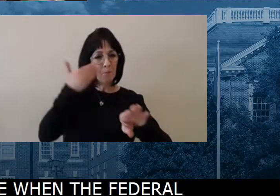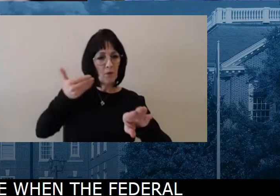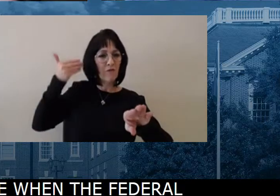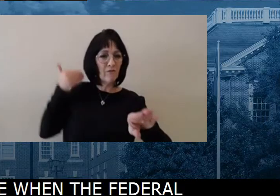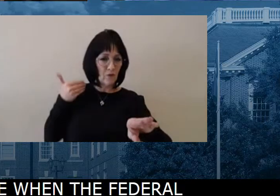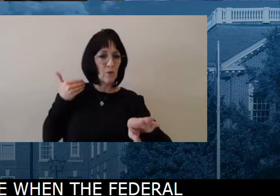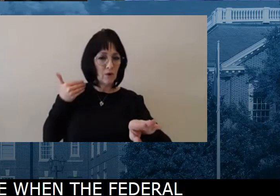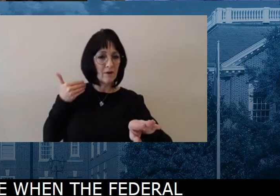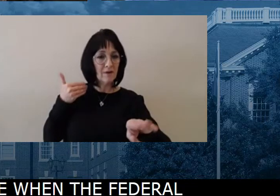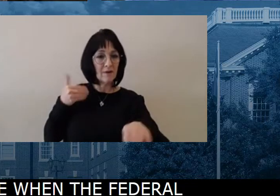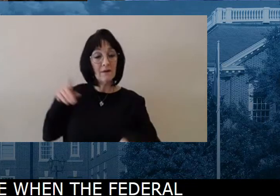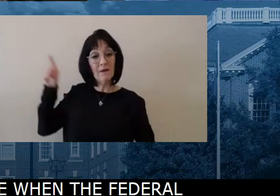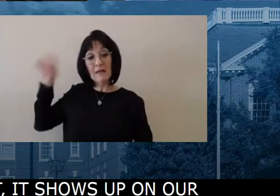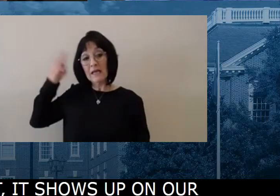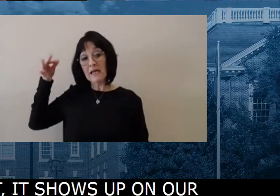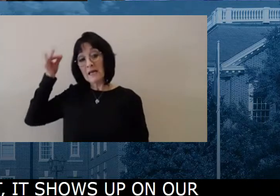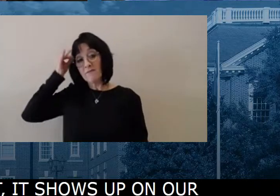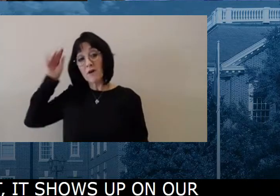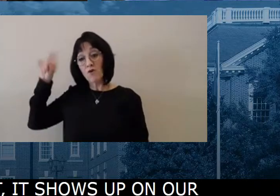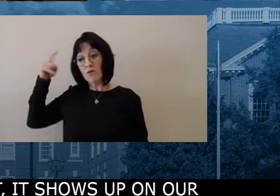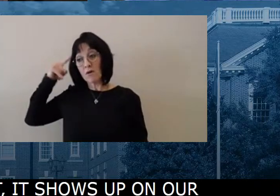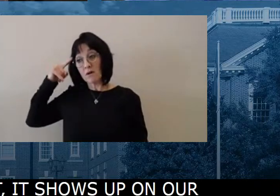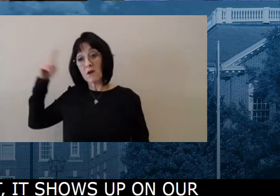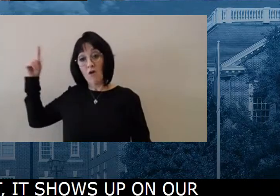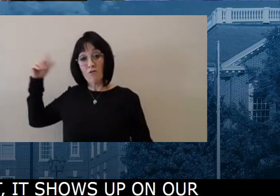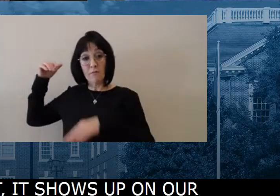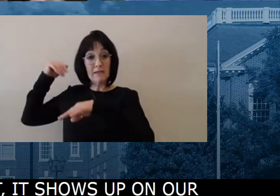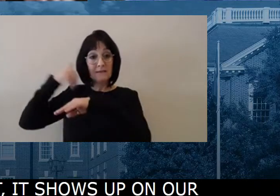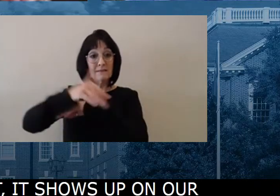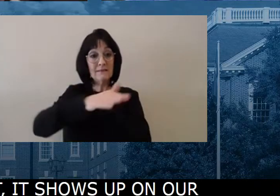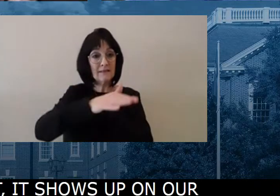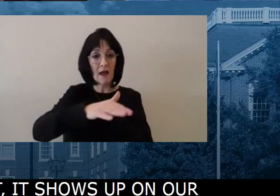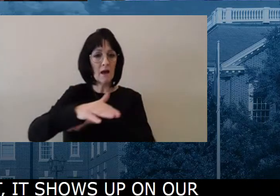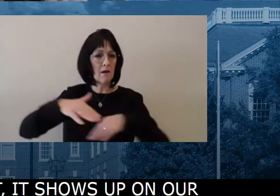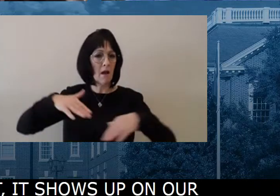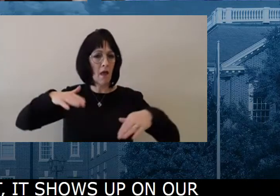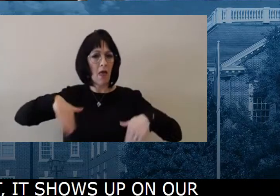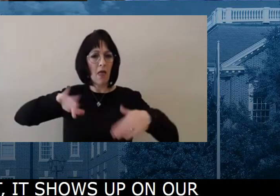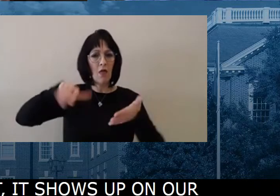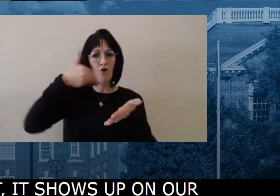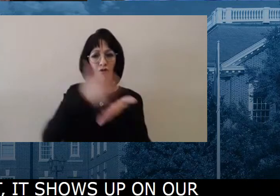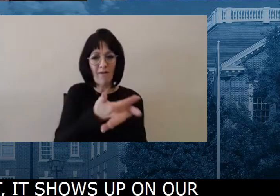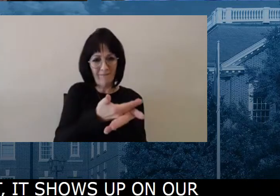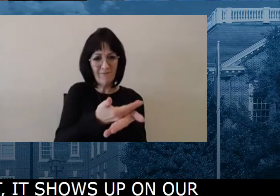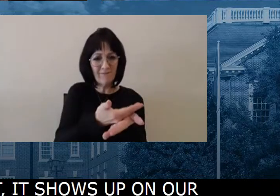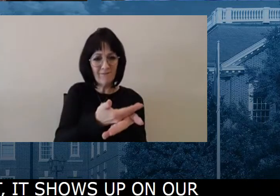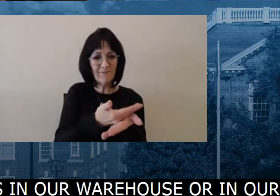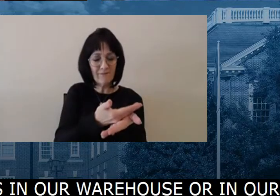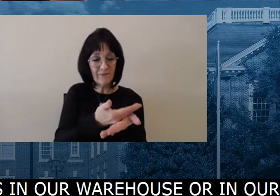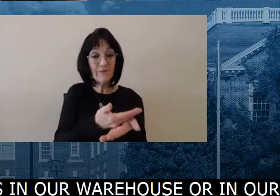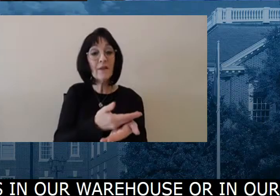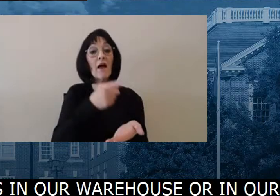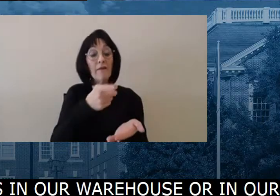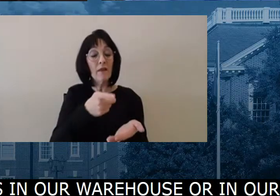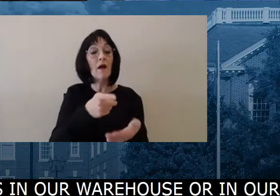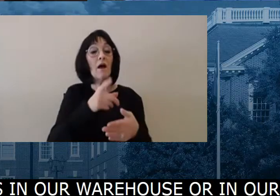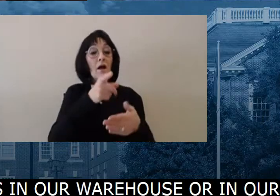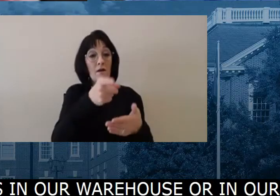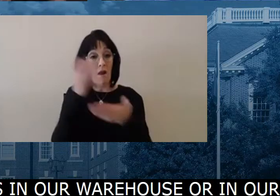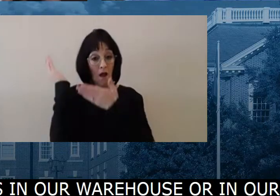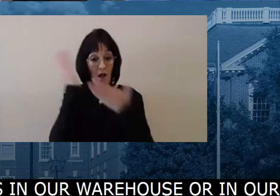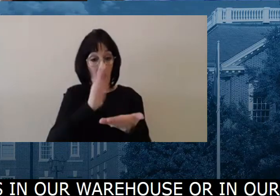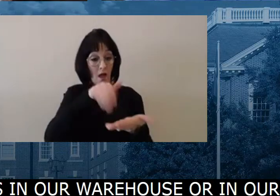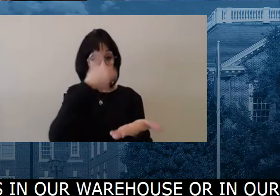warehouse or in our partner's possession. And then often appointments are made. And